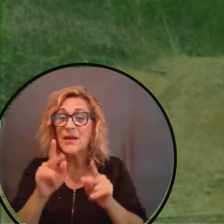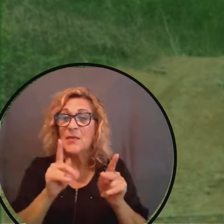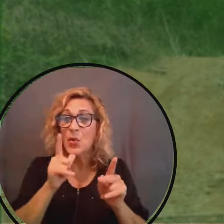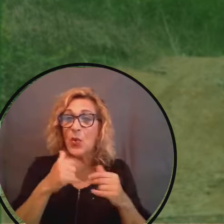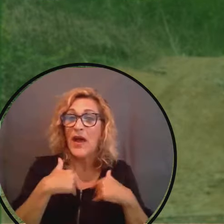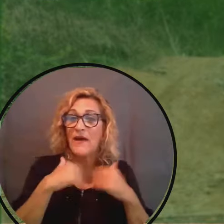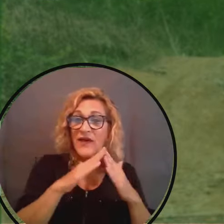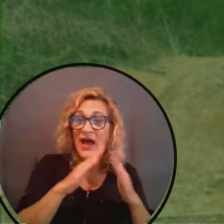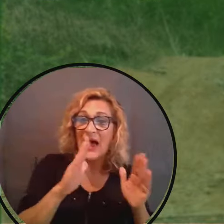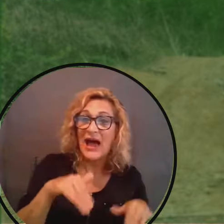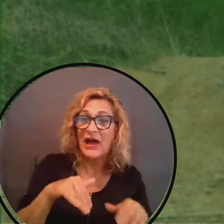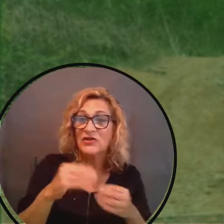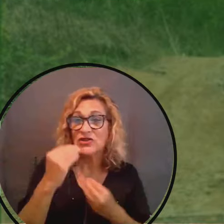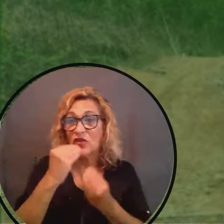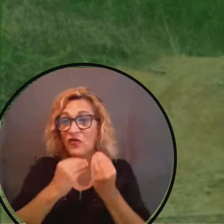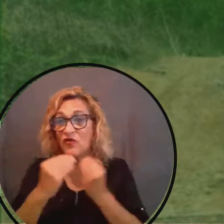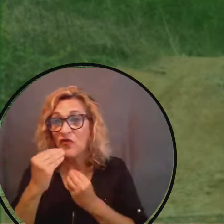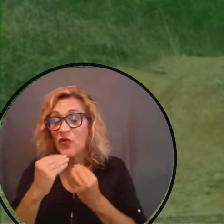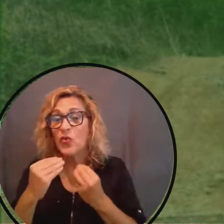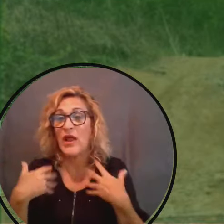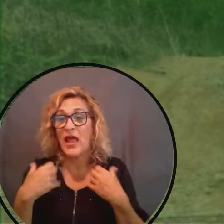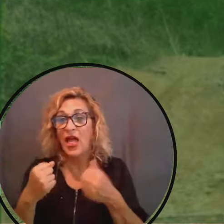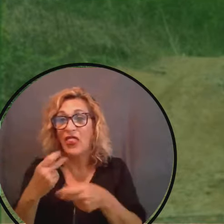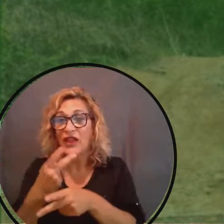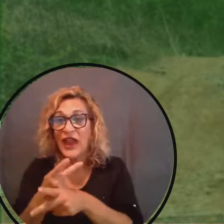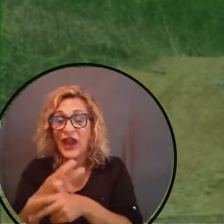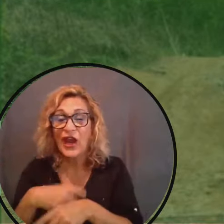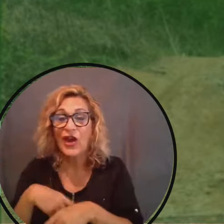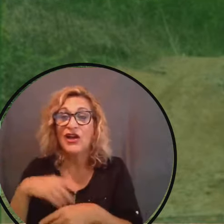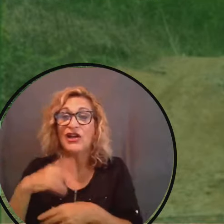childcare, healthcare, transportation,